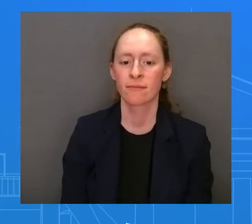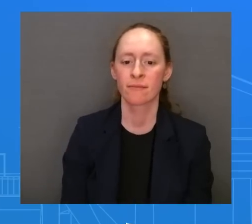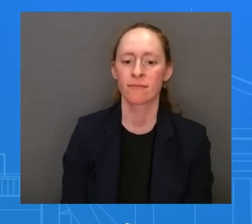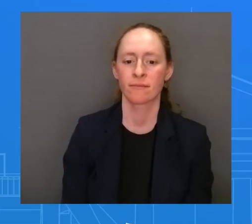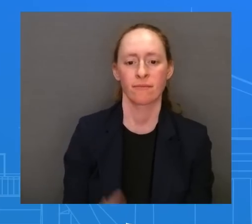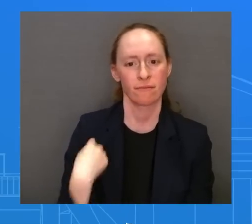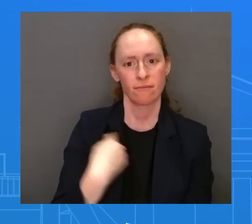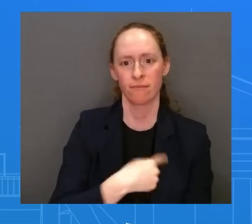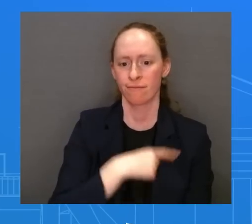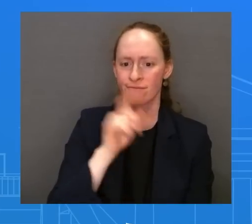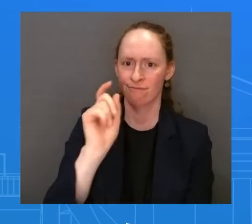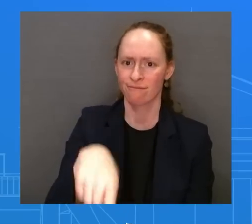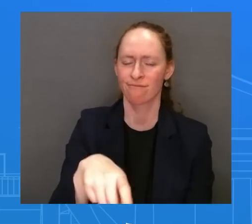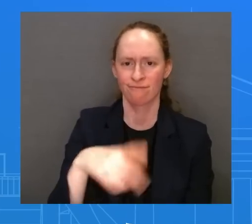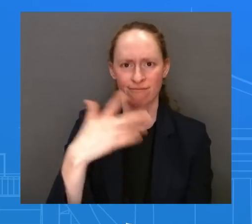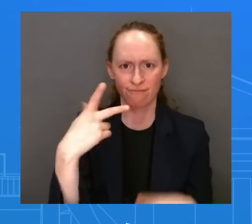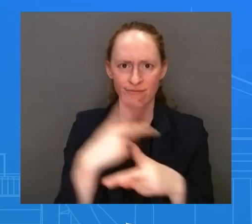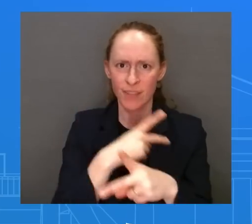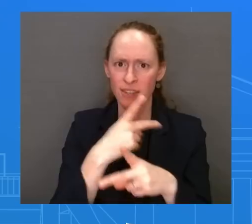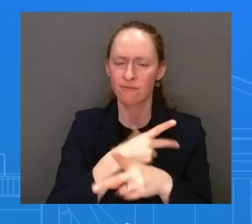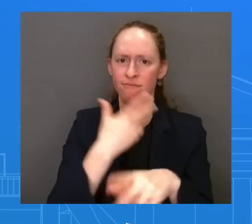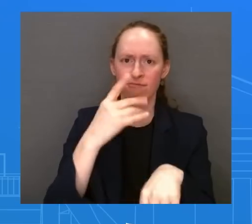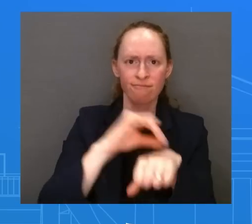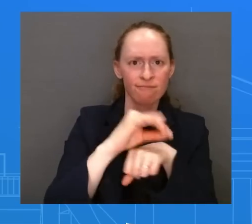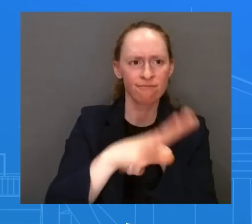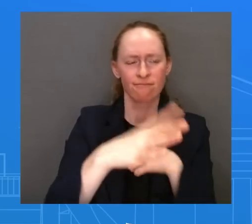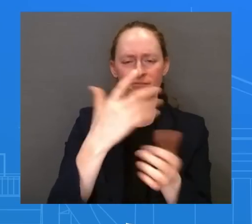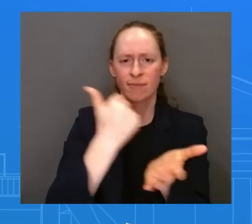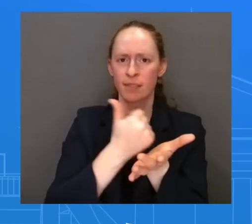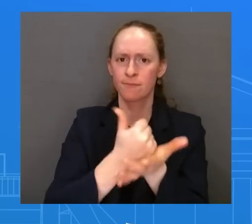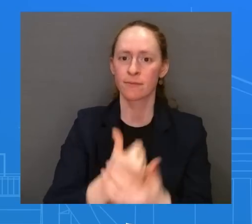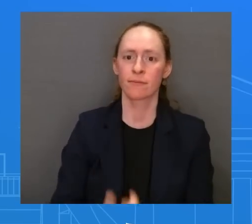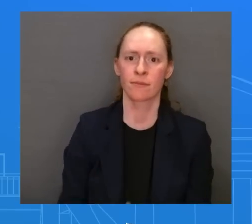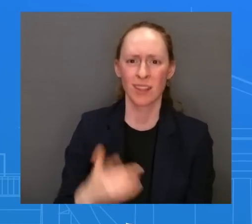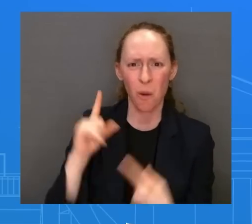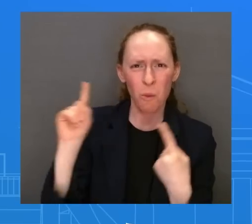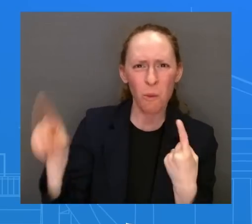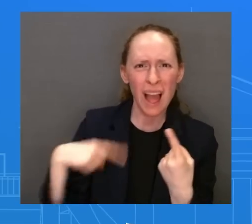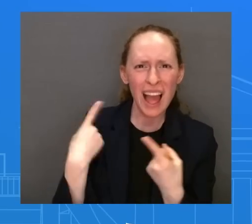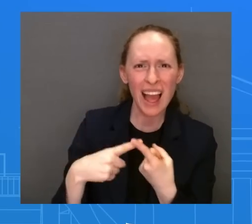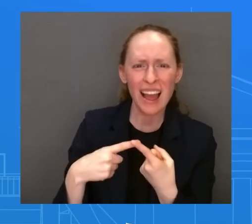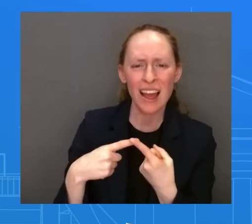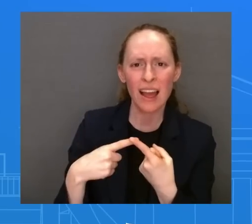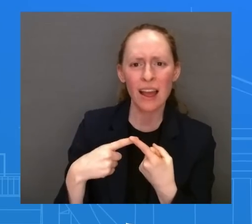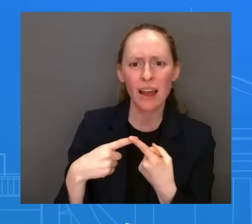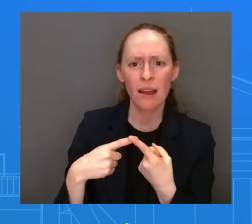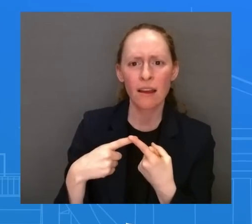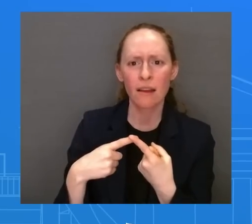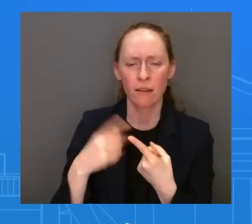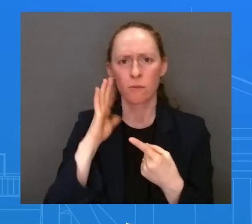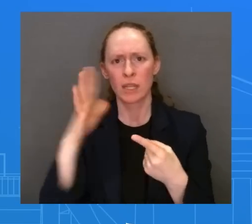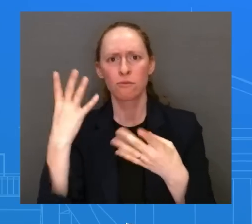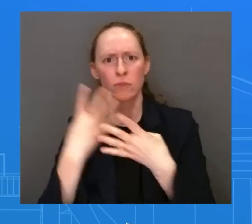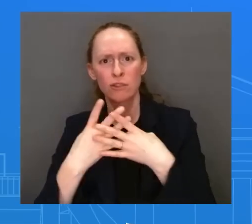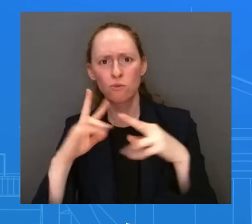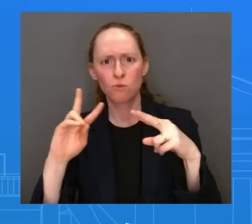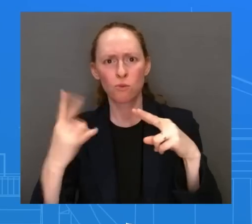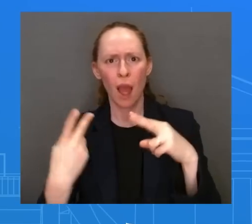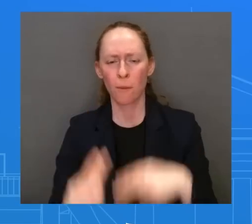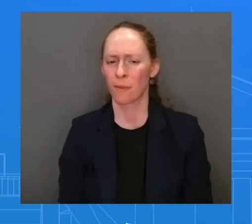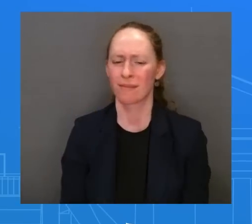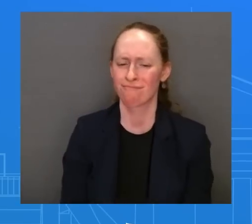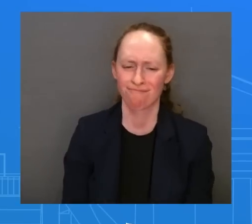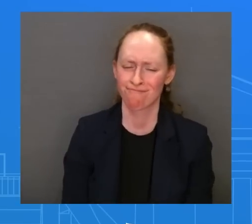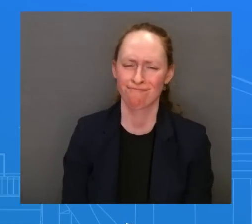explore a potential prisoner swap with Russia I won't get ahead of where we are and I think you can understand why we would certainly want to talk about potential negotiations